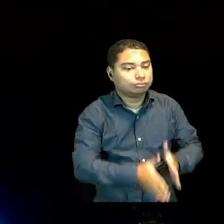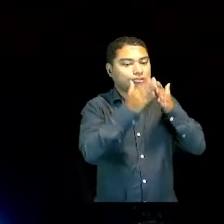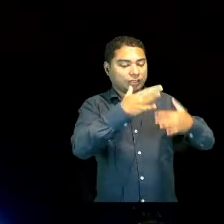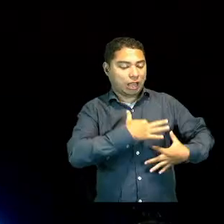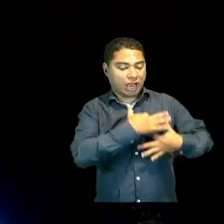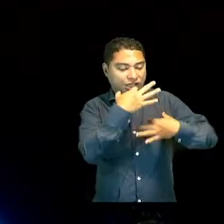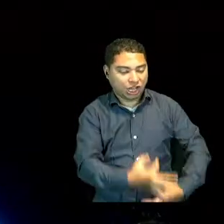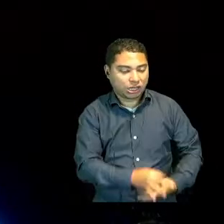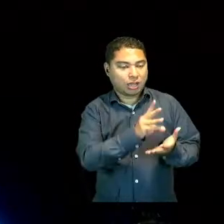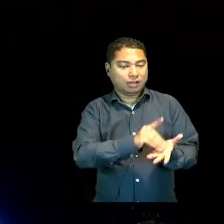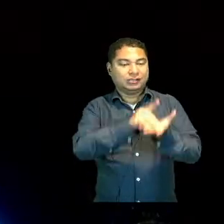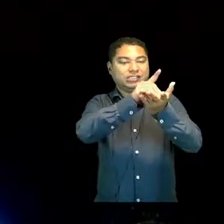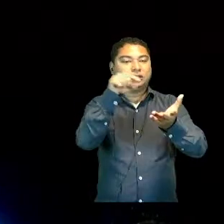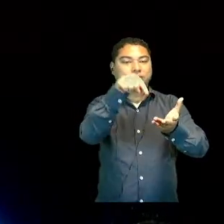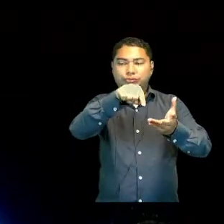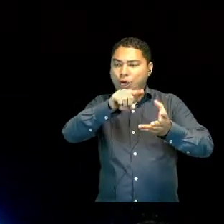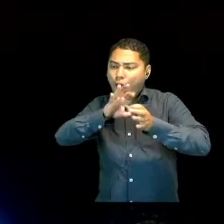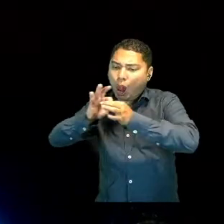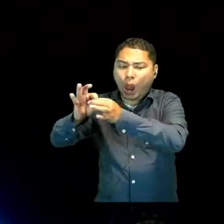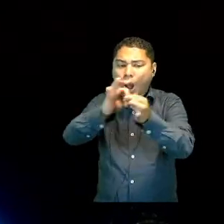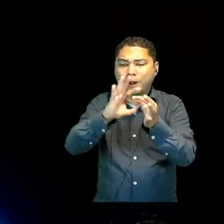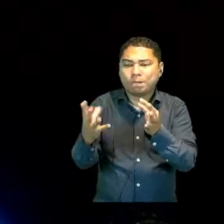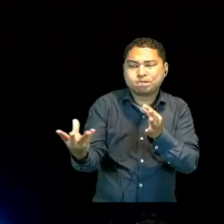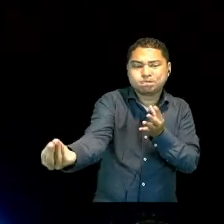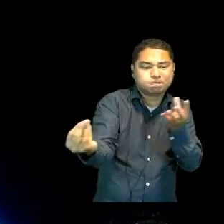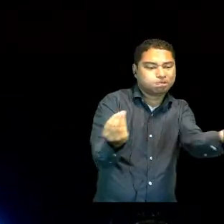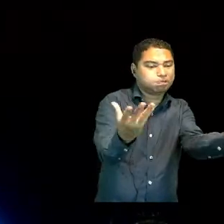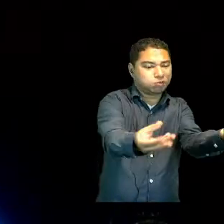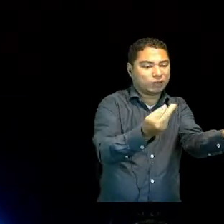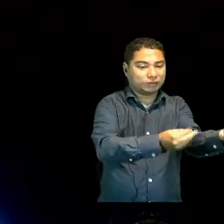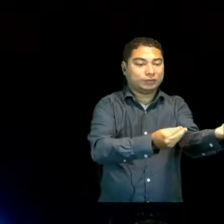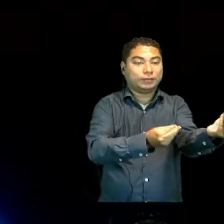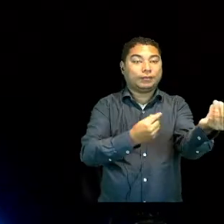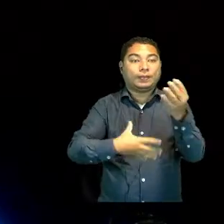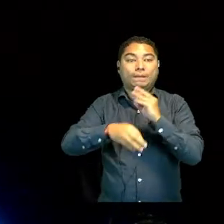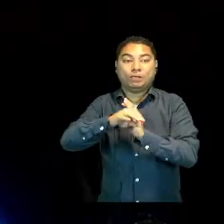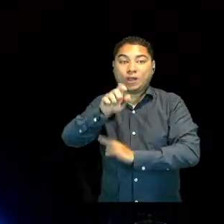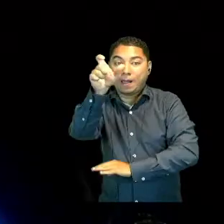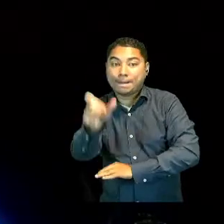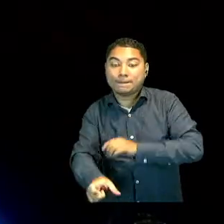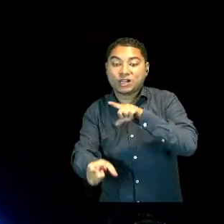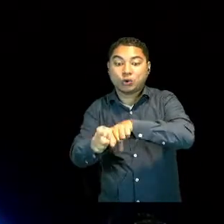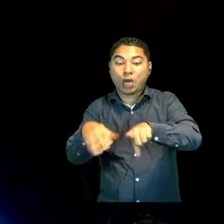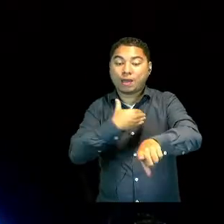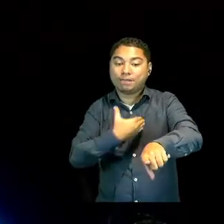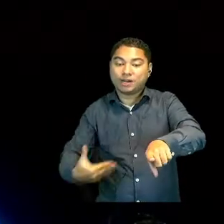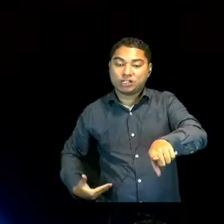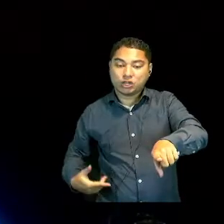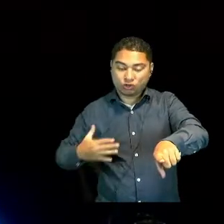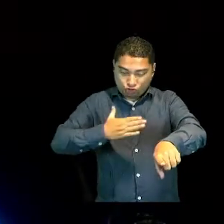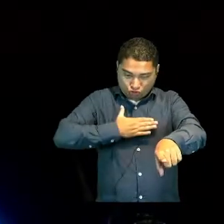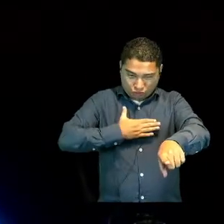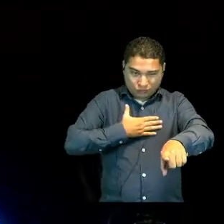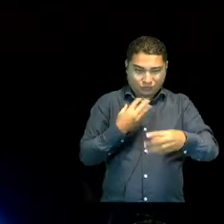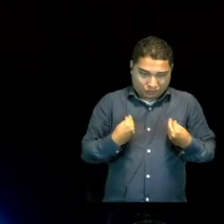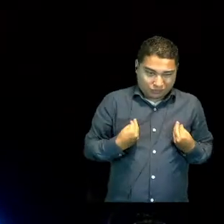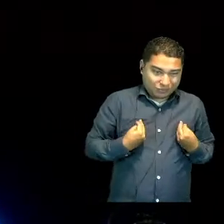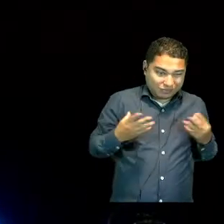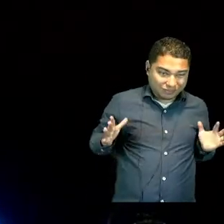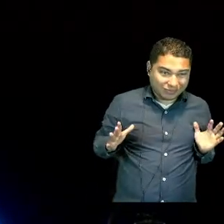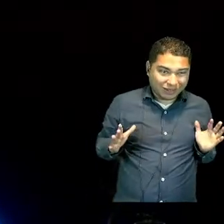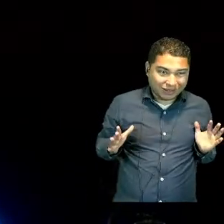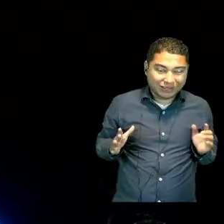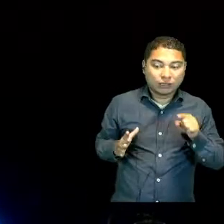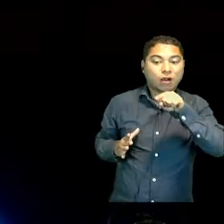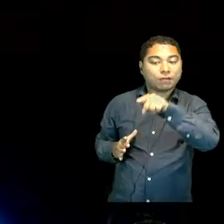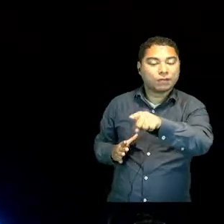the person who presumes to be the president in the country where we live is daily attempting to guarantee that